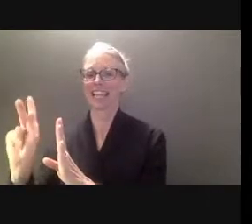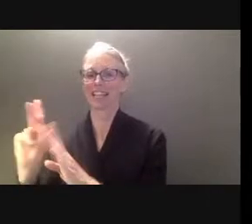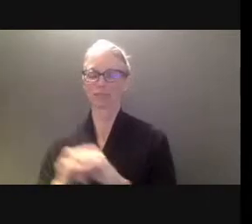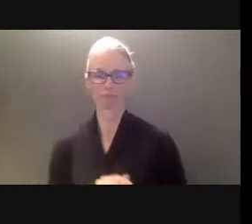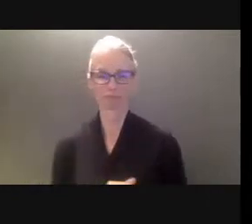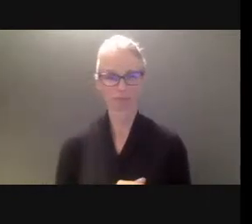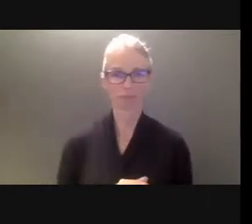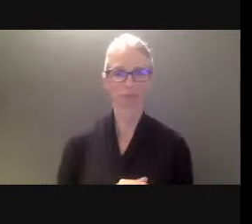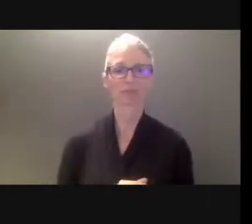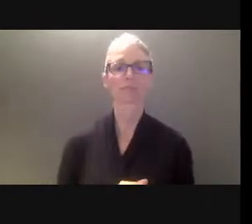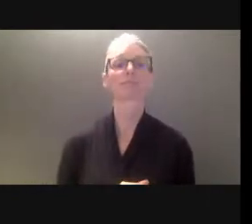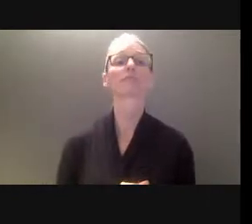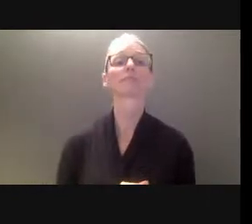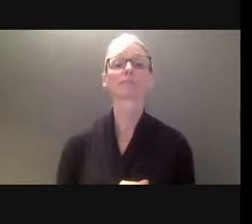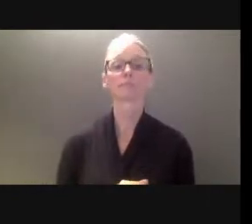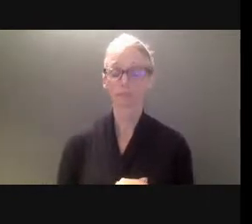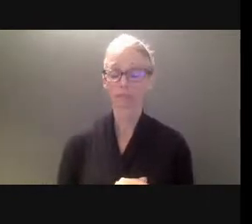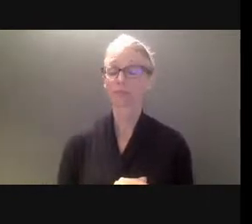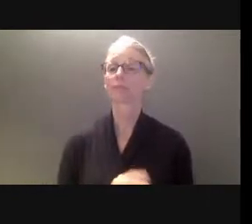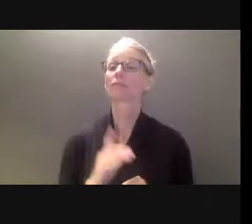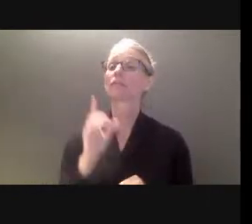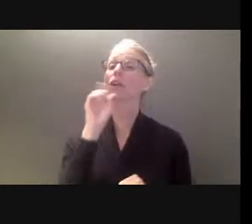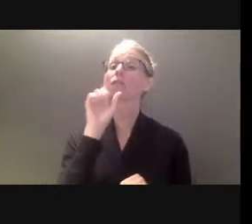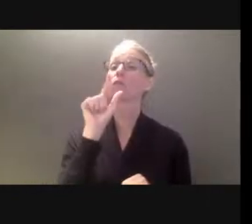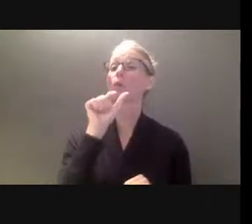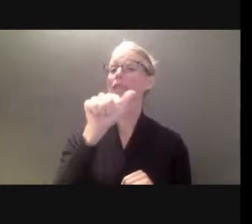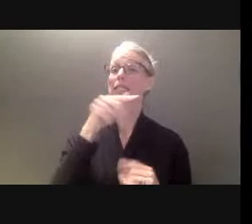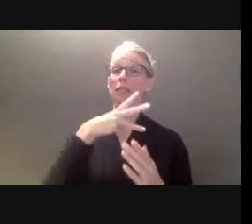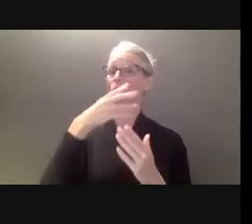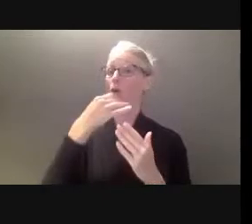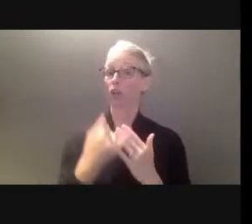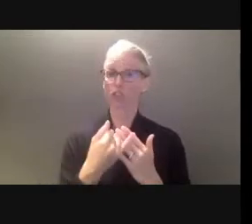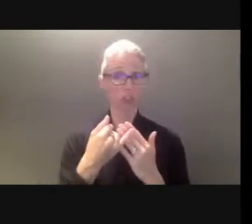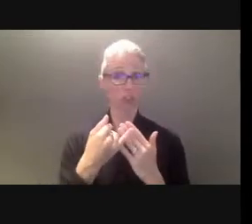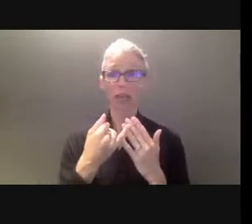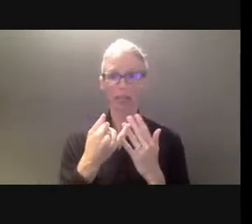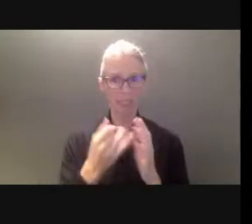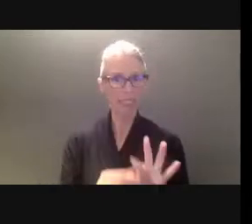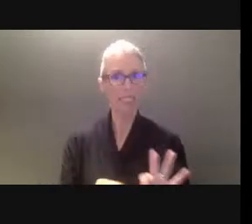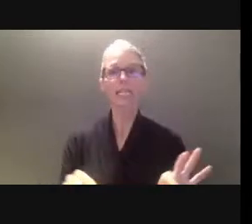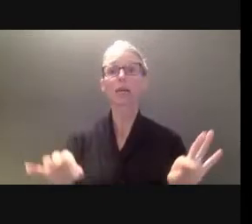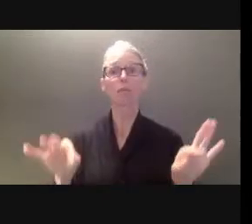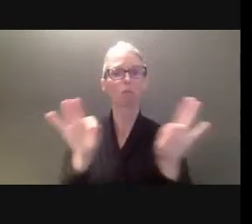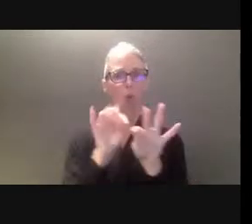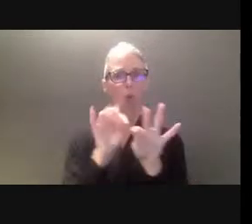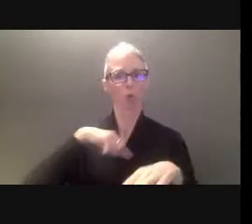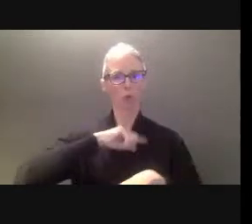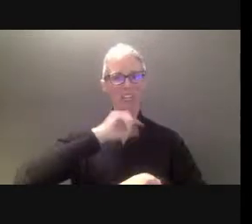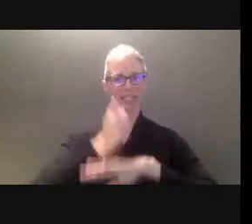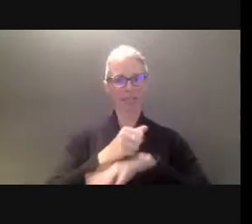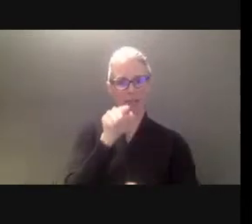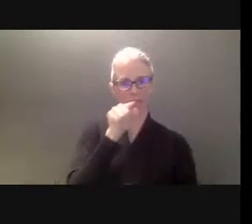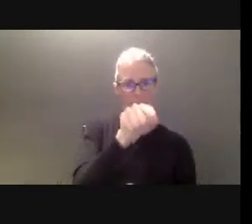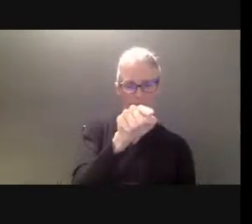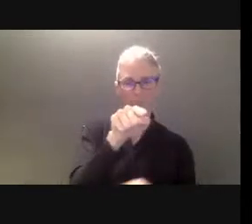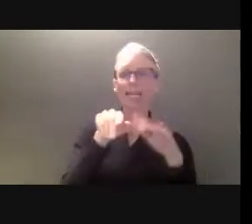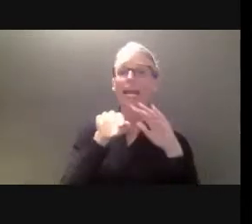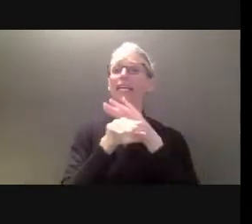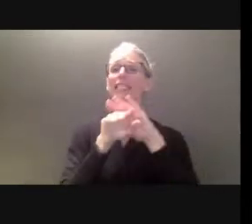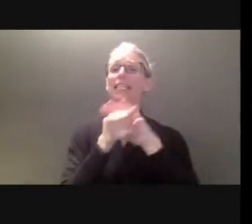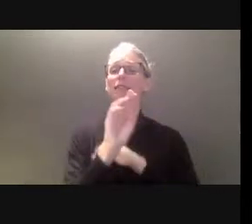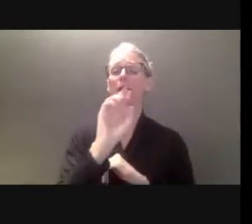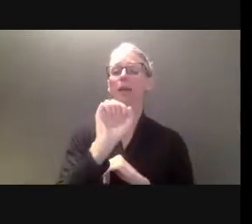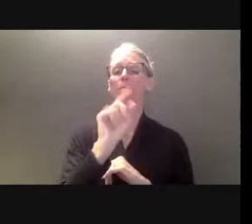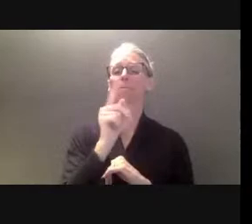One key deliverable of this park accessibility project is the accessibility matrix, which we will talk about shortly. This